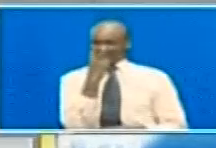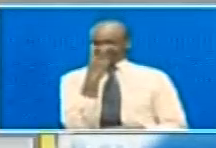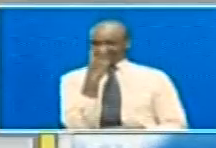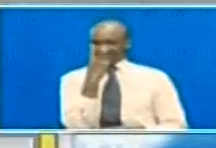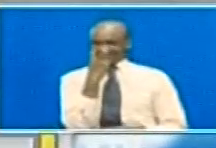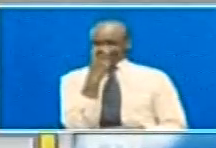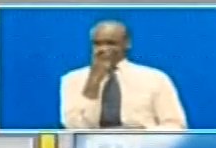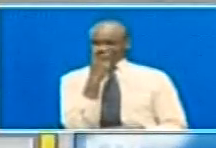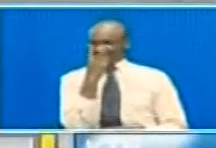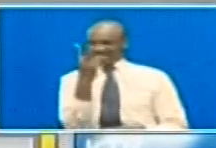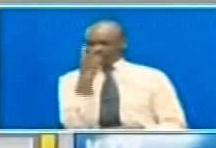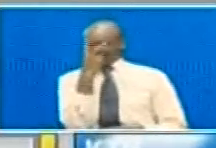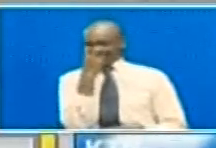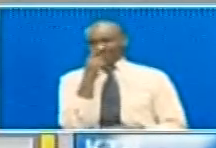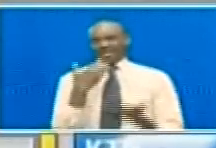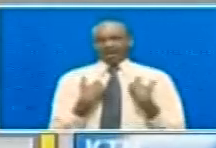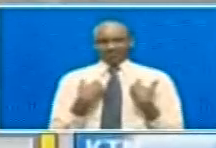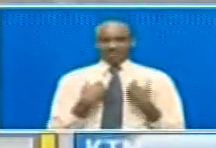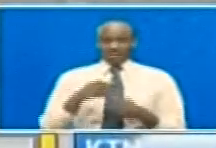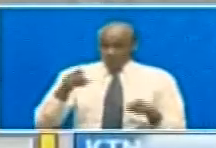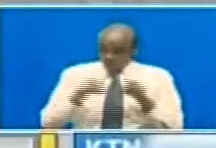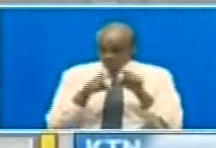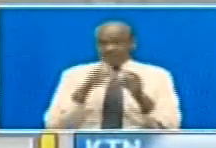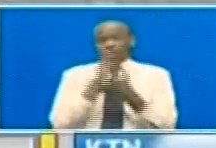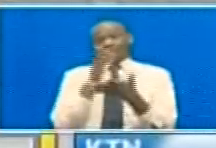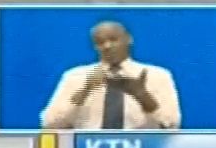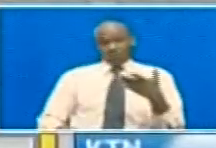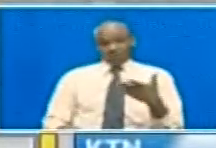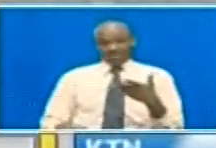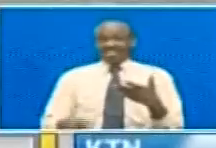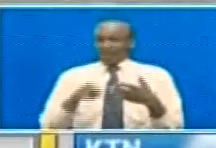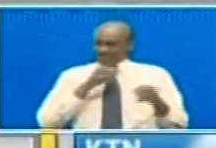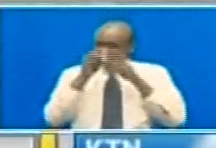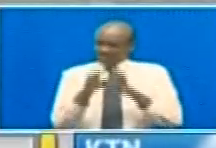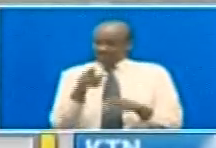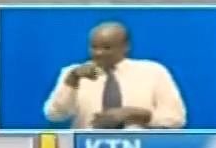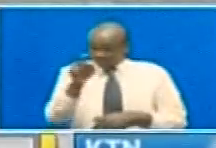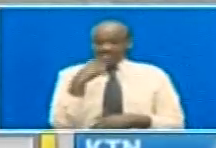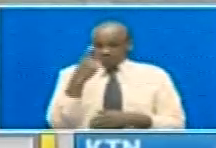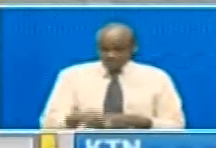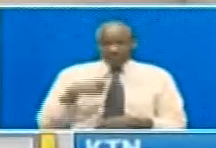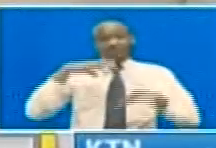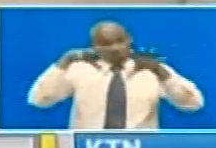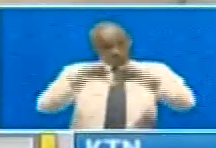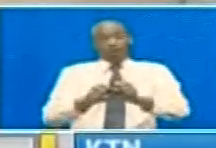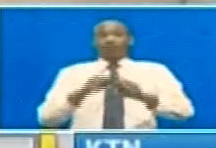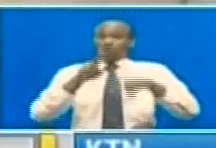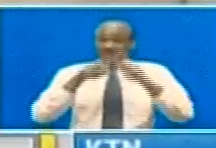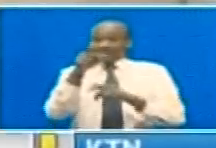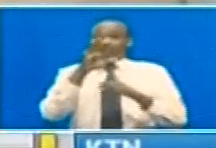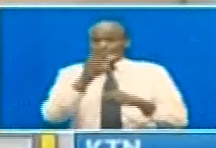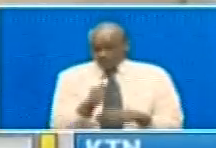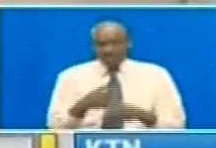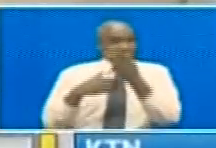rather not straightforward. Another thing that I can also confirm to you is that the management said that they took over this restaurant from